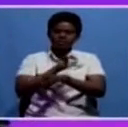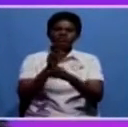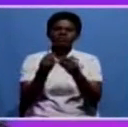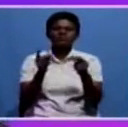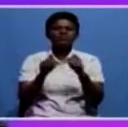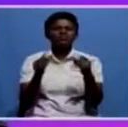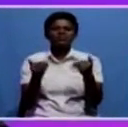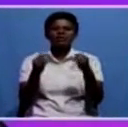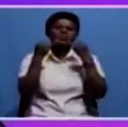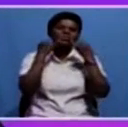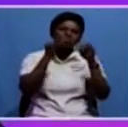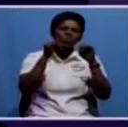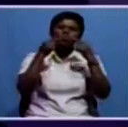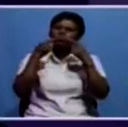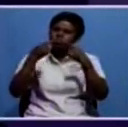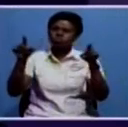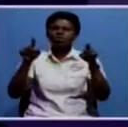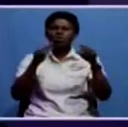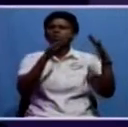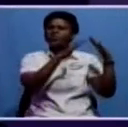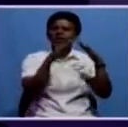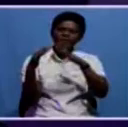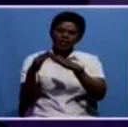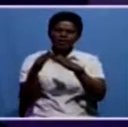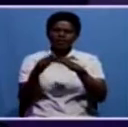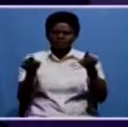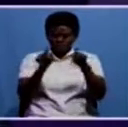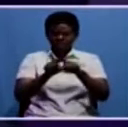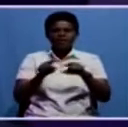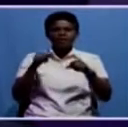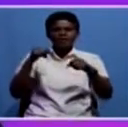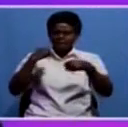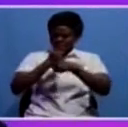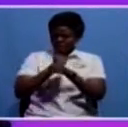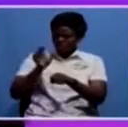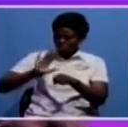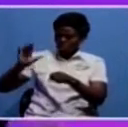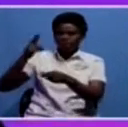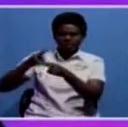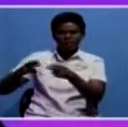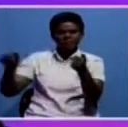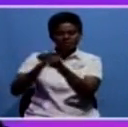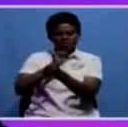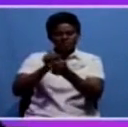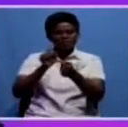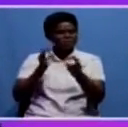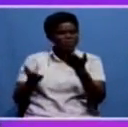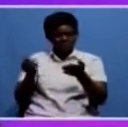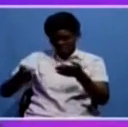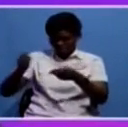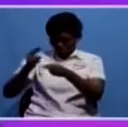have published that information to all your neighbors, put that person in disrepute. Maybe there's actually an explanation.